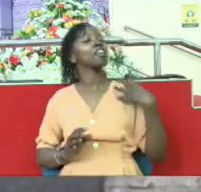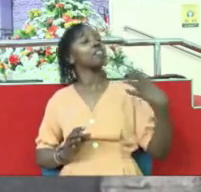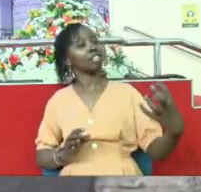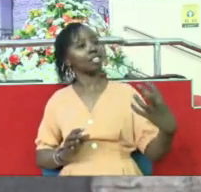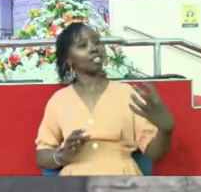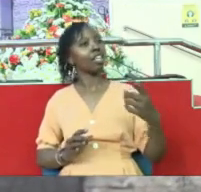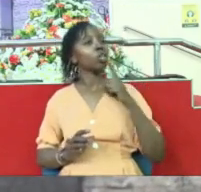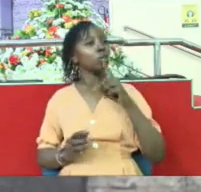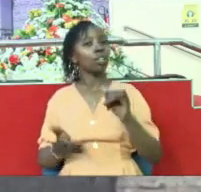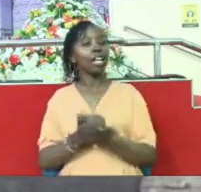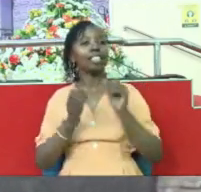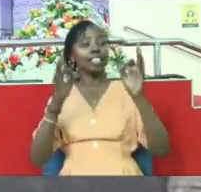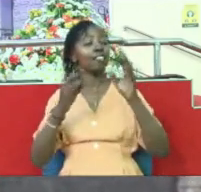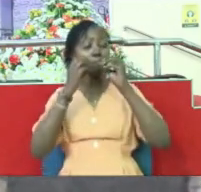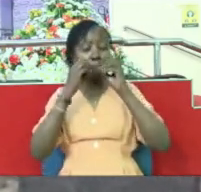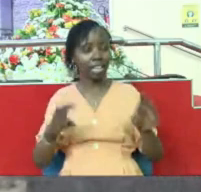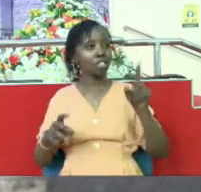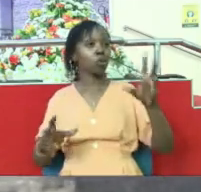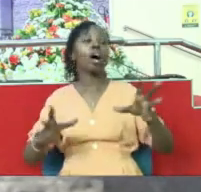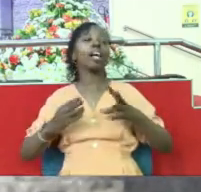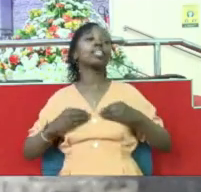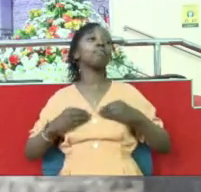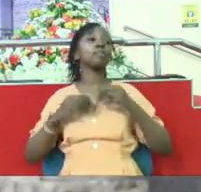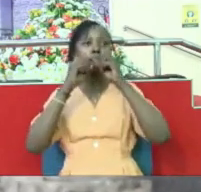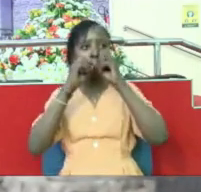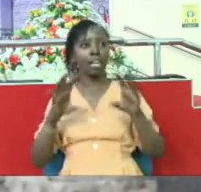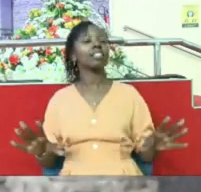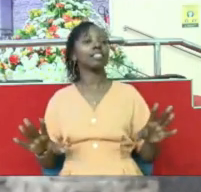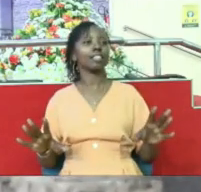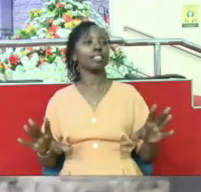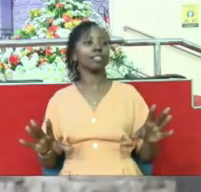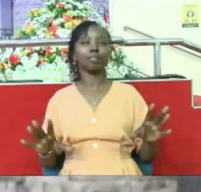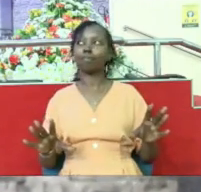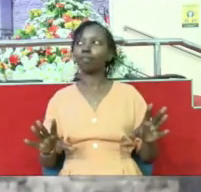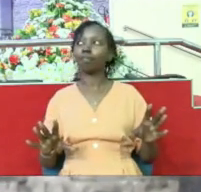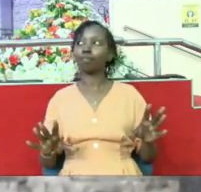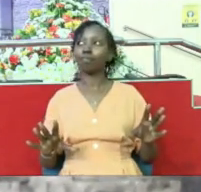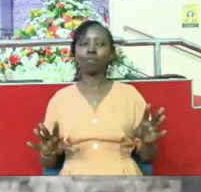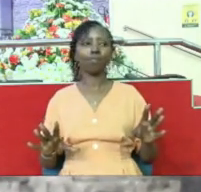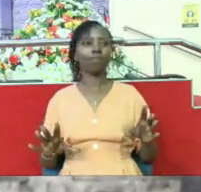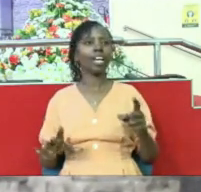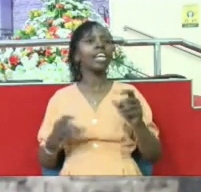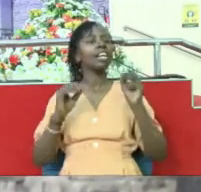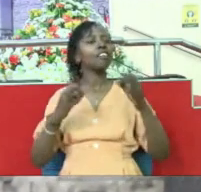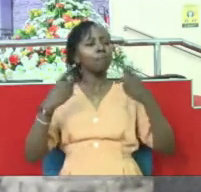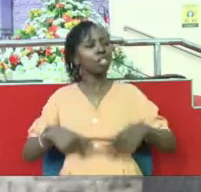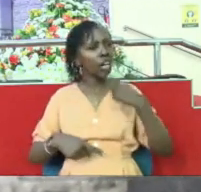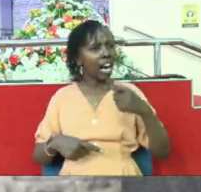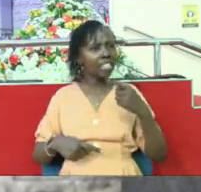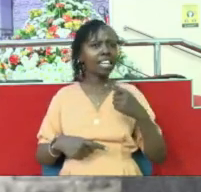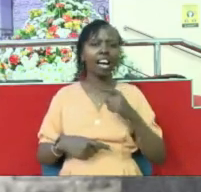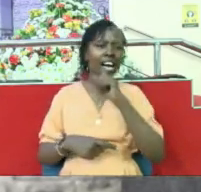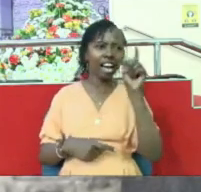you are blessed accept to be blessed. Ati mmepata basi mpya. Have you got a bus? Lakini wewe wacha kuongeza lakini. Hiyo